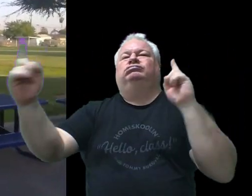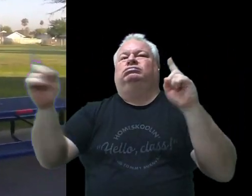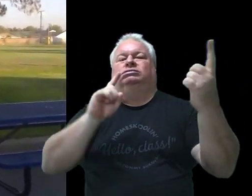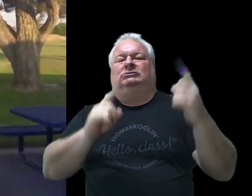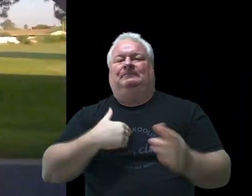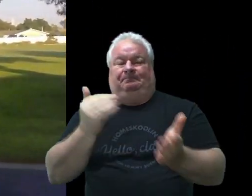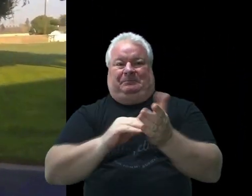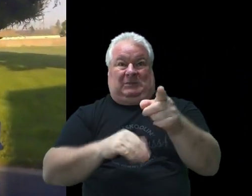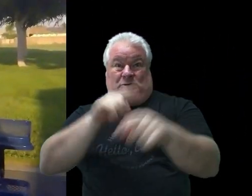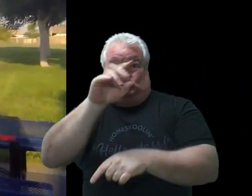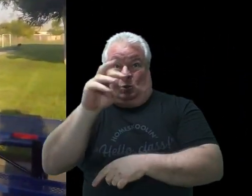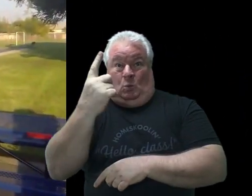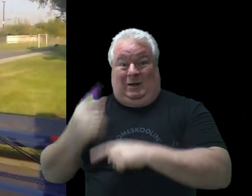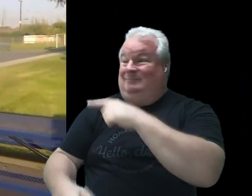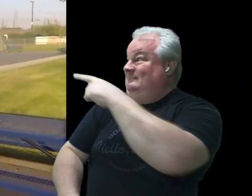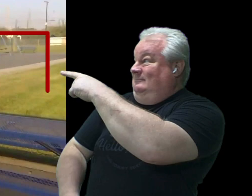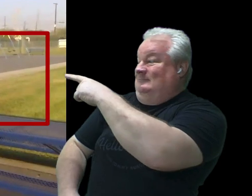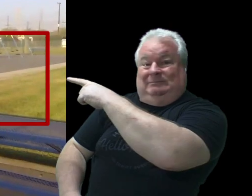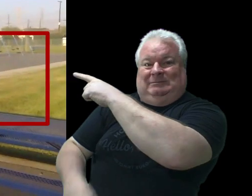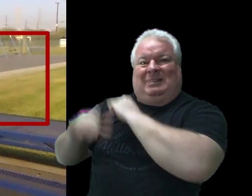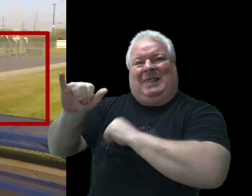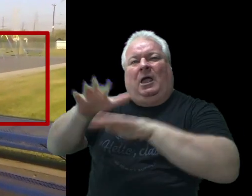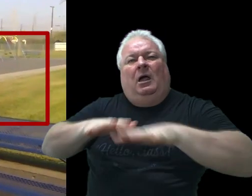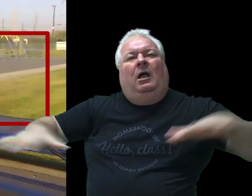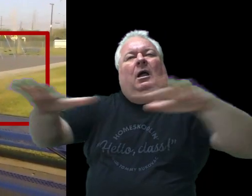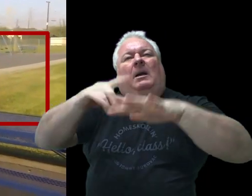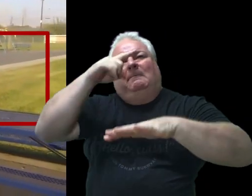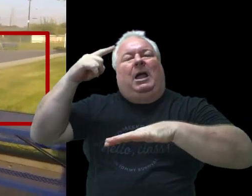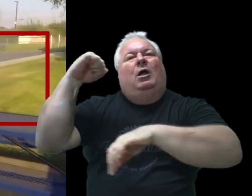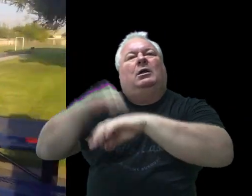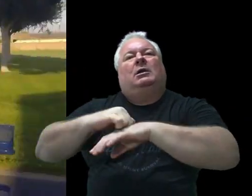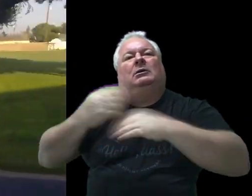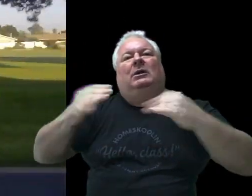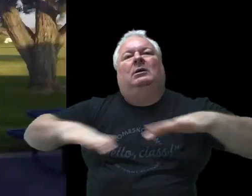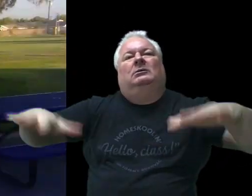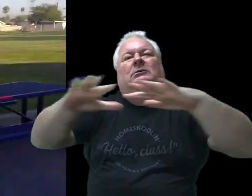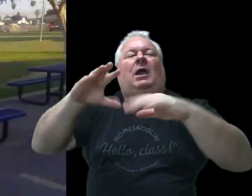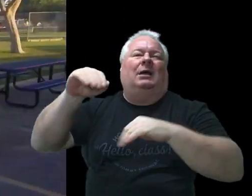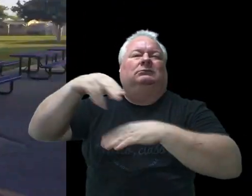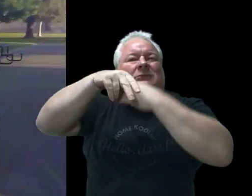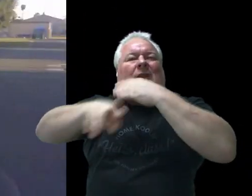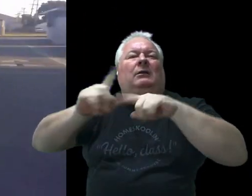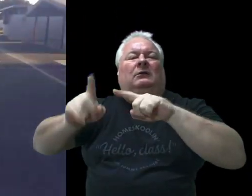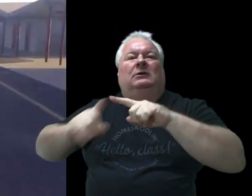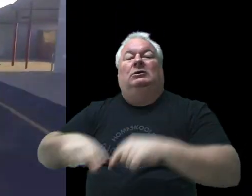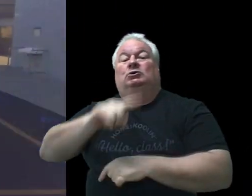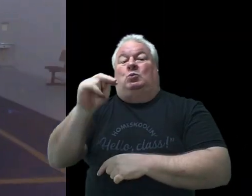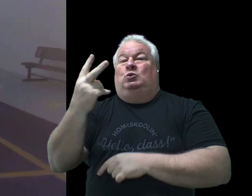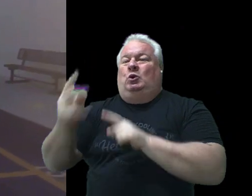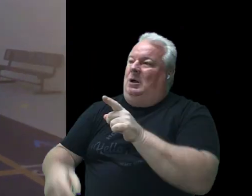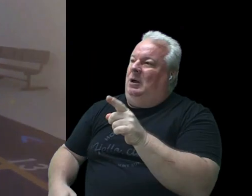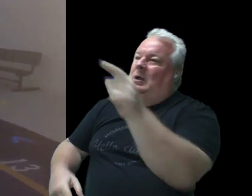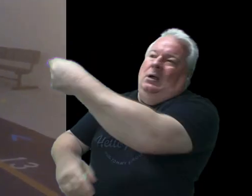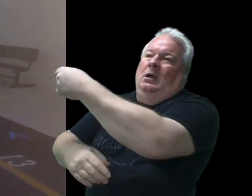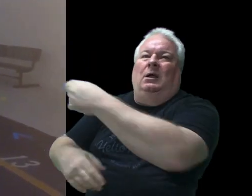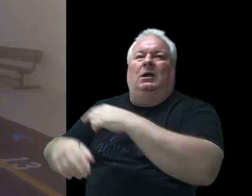So to review, zone 1 is the main blacktop. Zone 2 is the